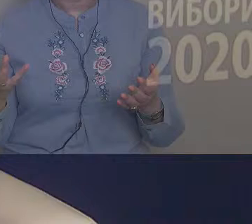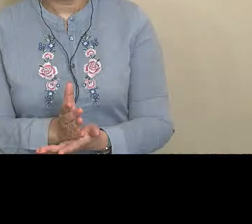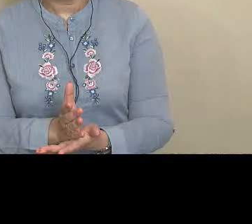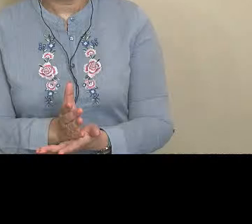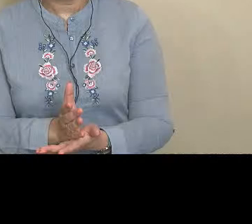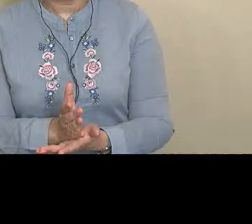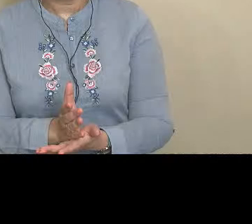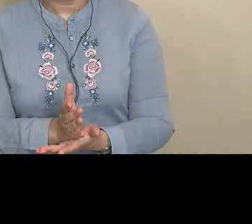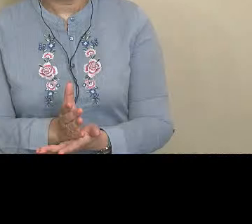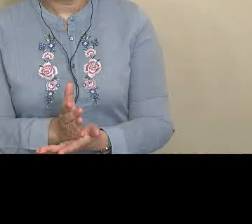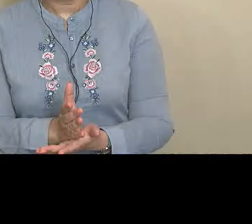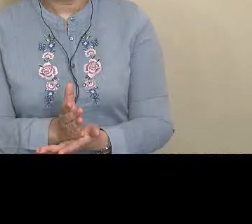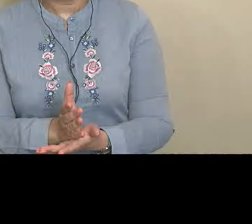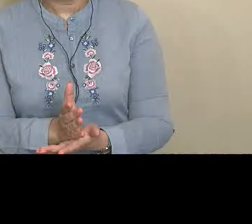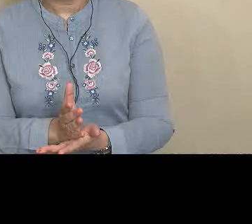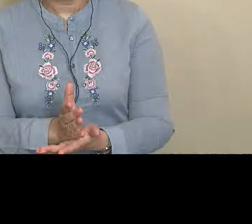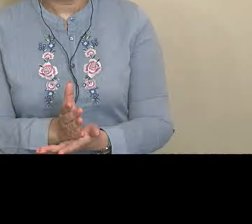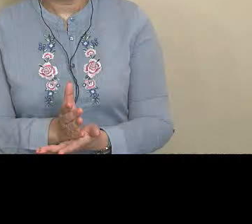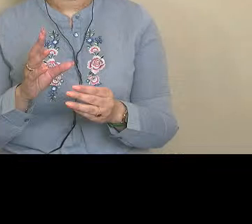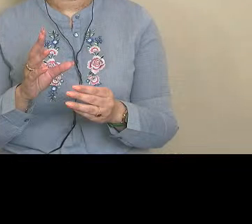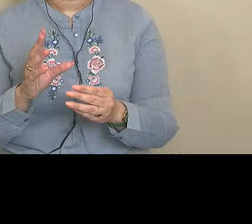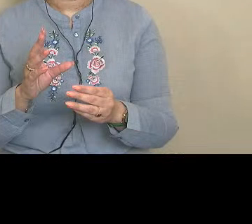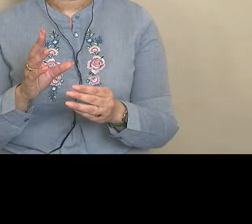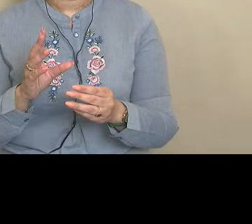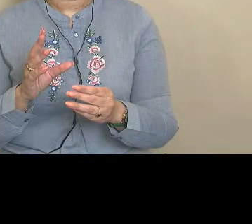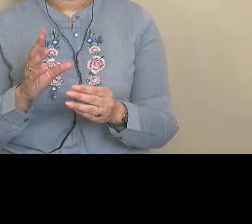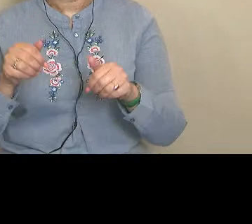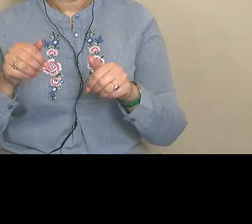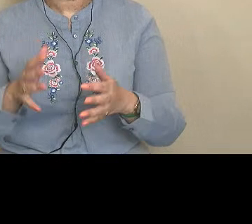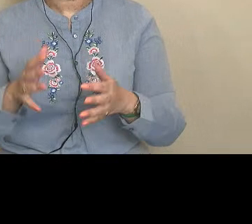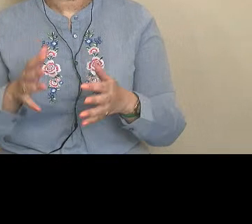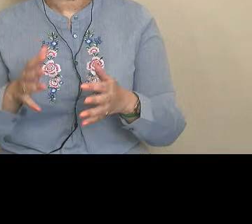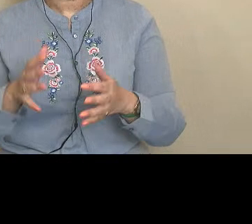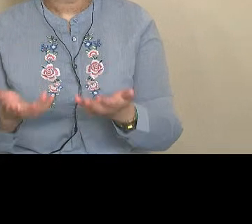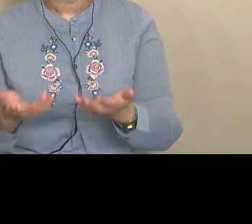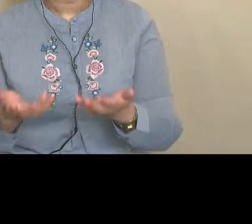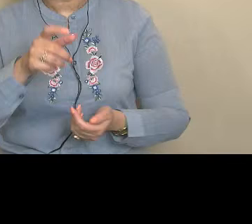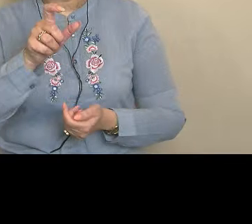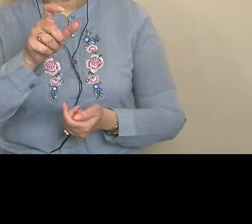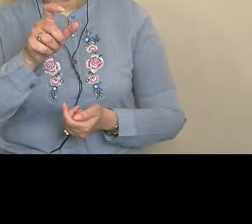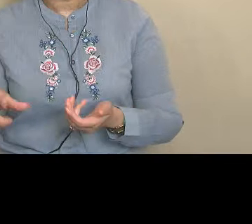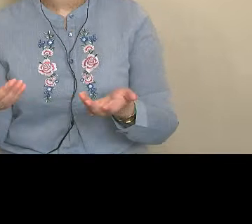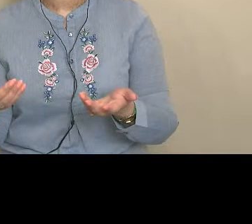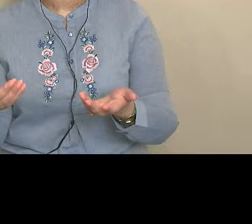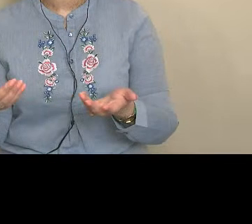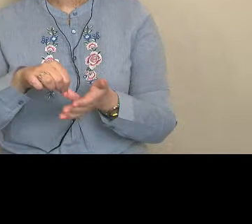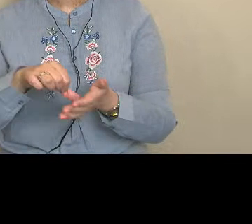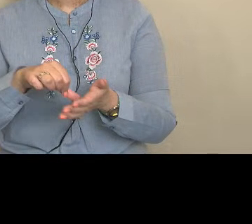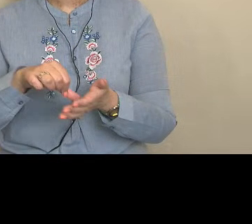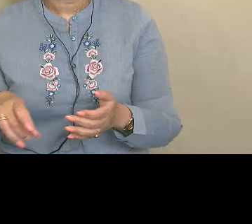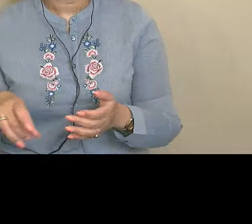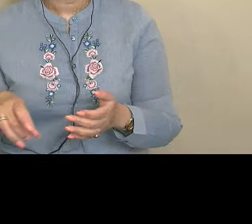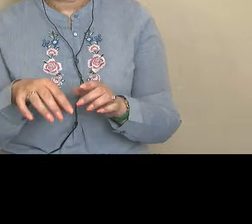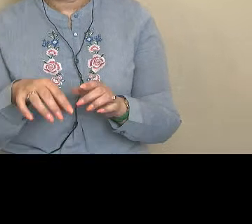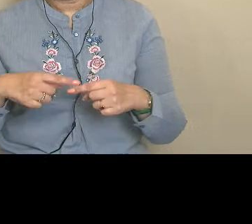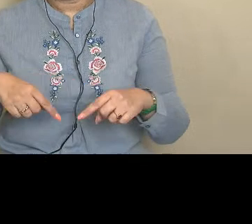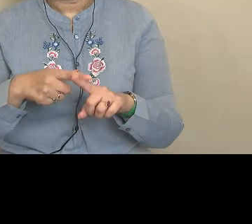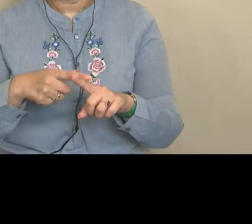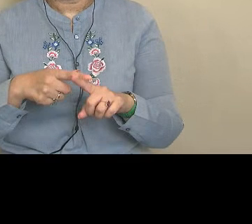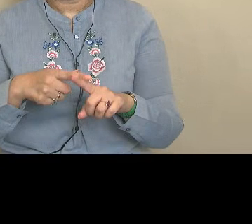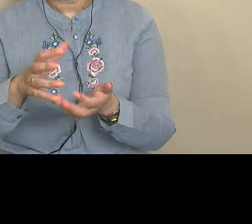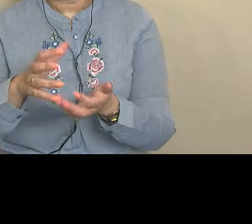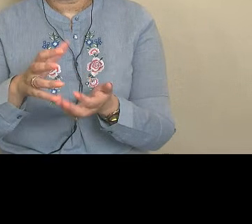which abuse is taking place. This example with the abnormal increase of the number of residents in the